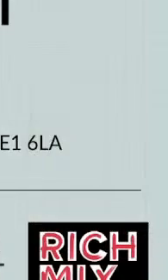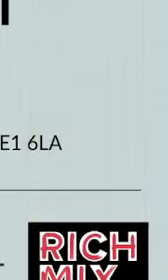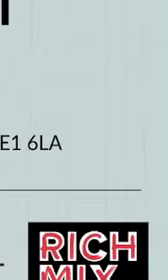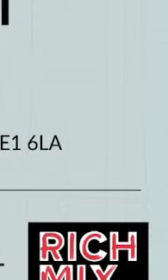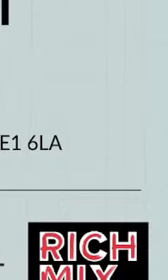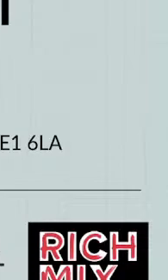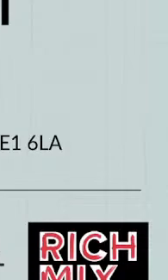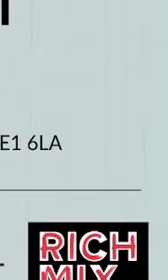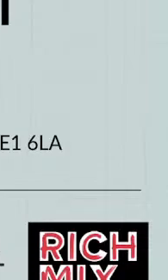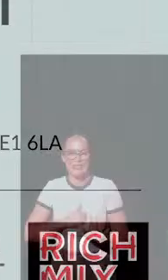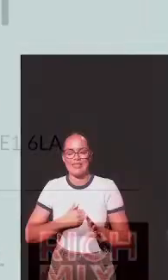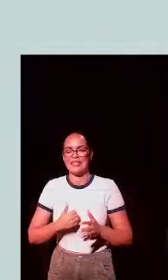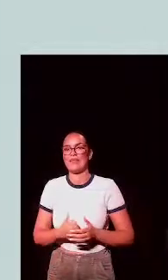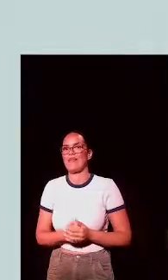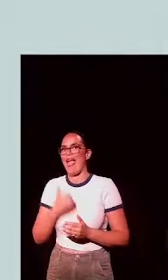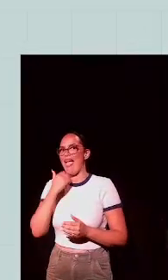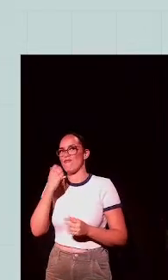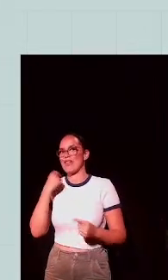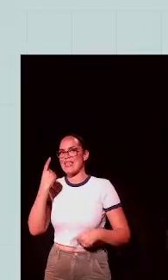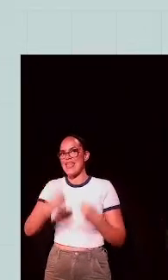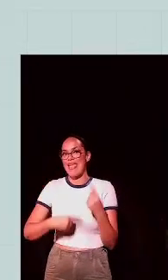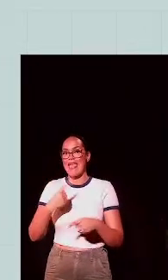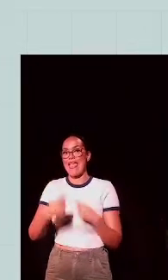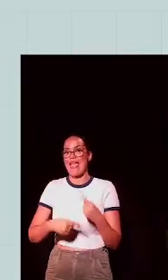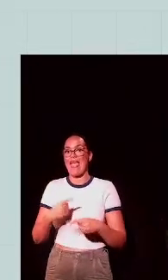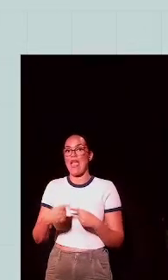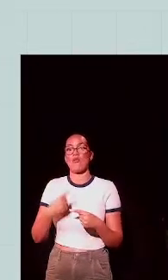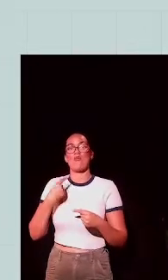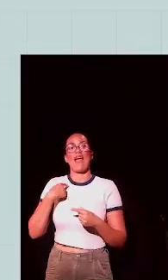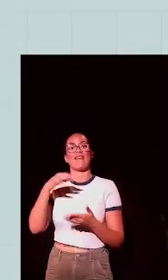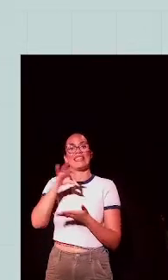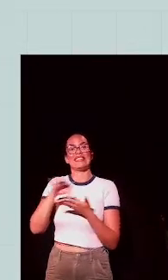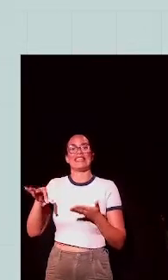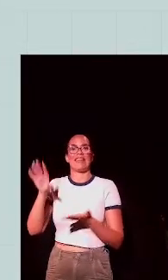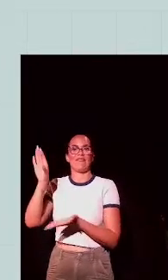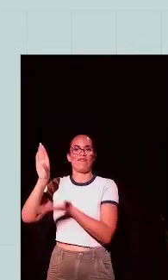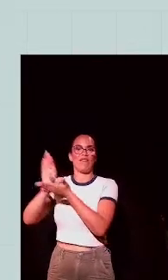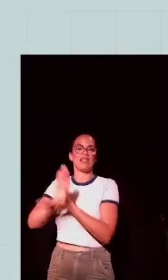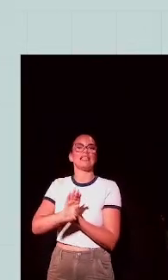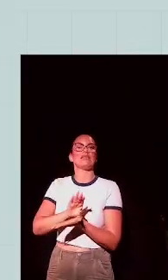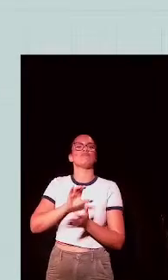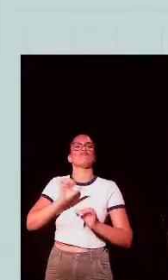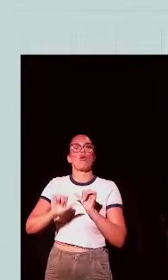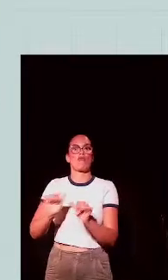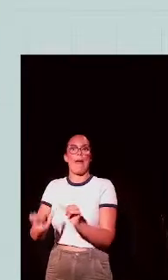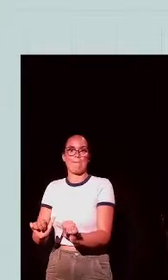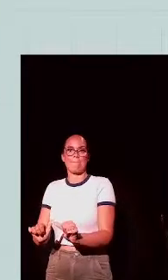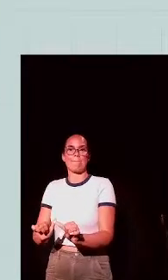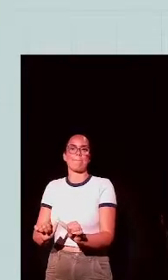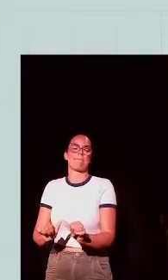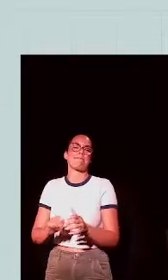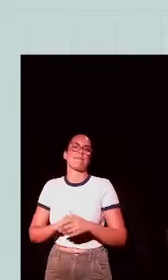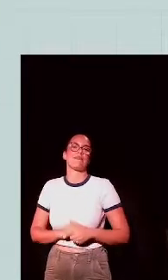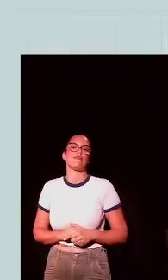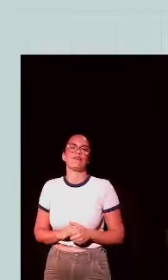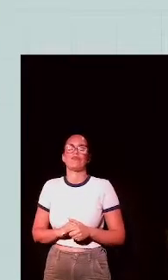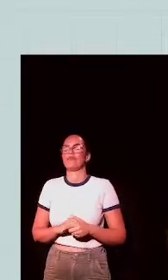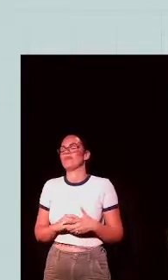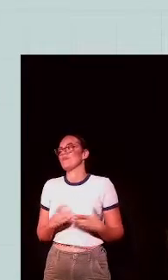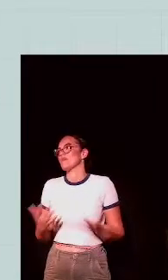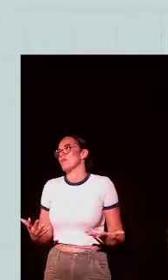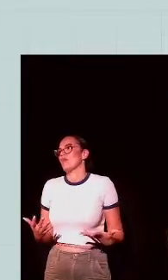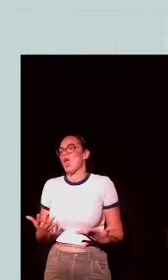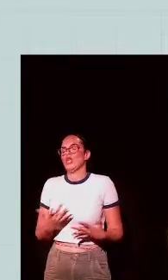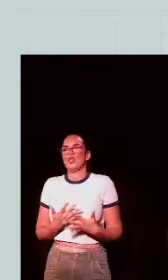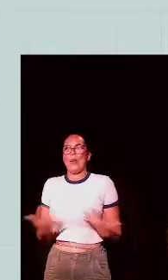year we run a seed funding program at DM. We see all the time lots